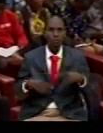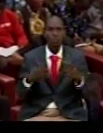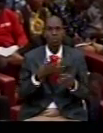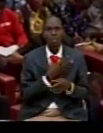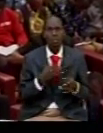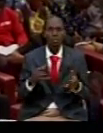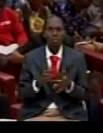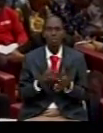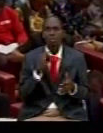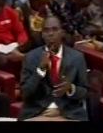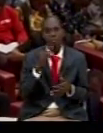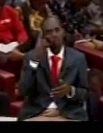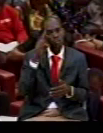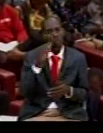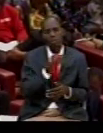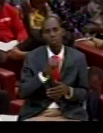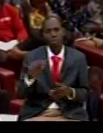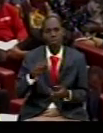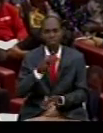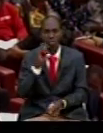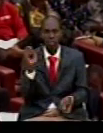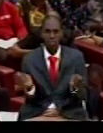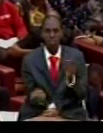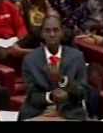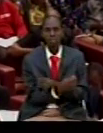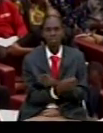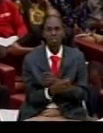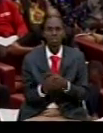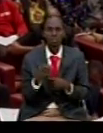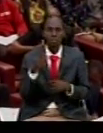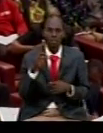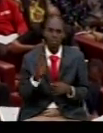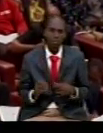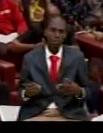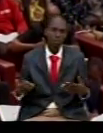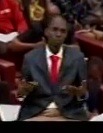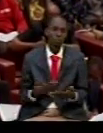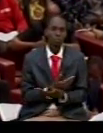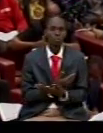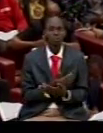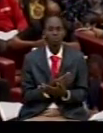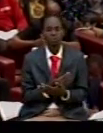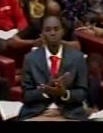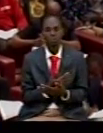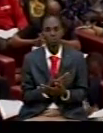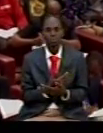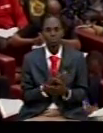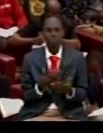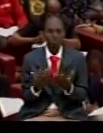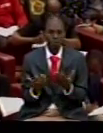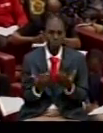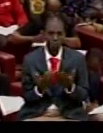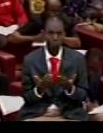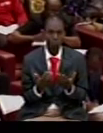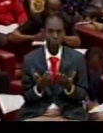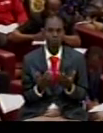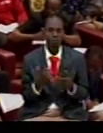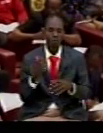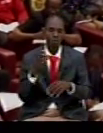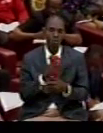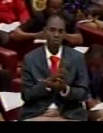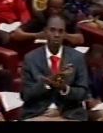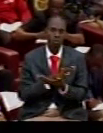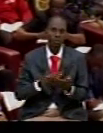a transformational renewal. Desirable divine